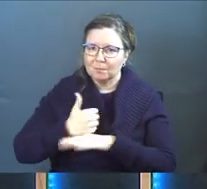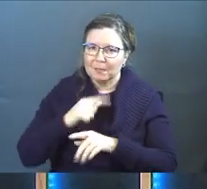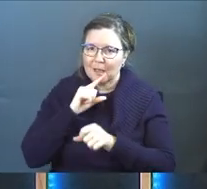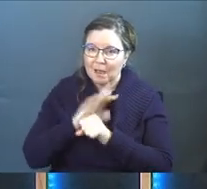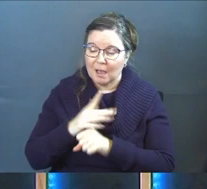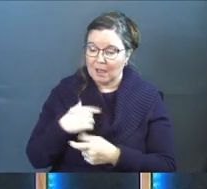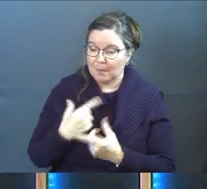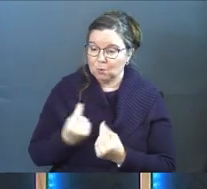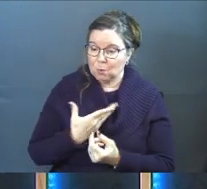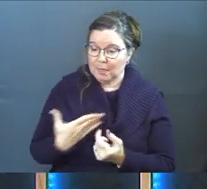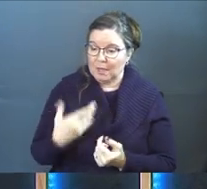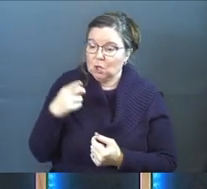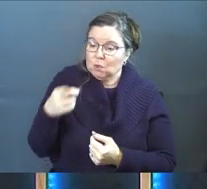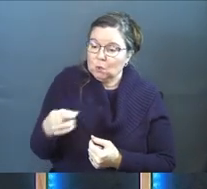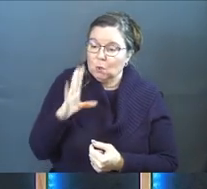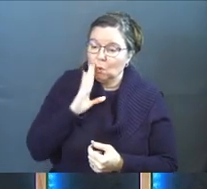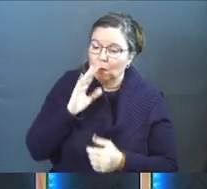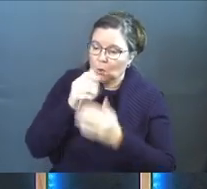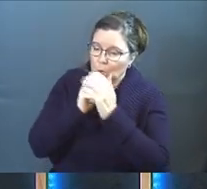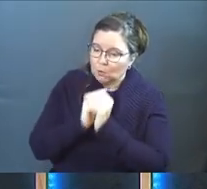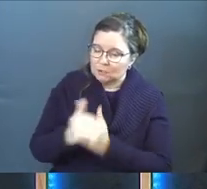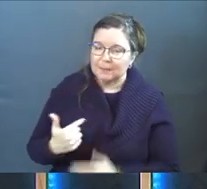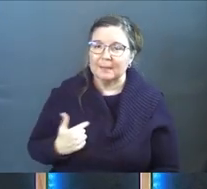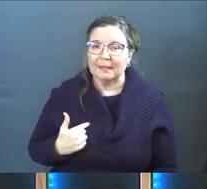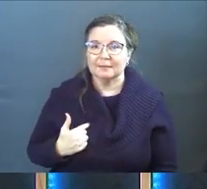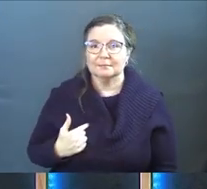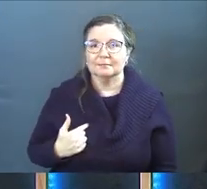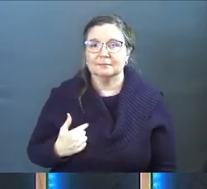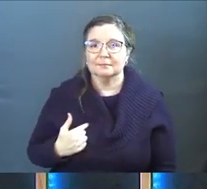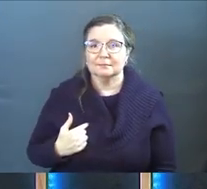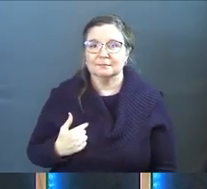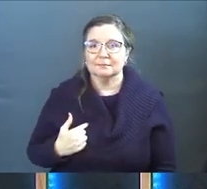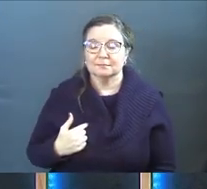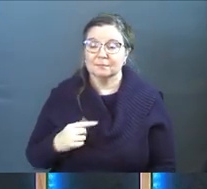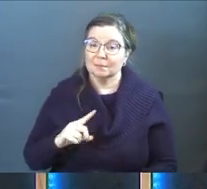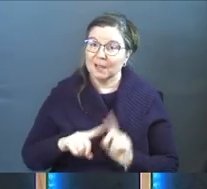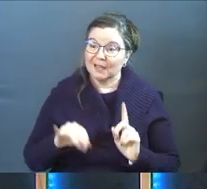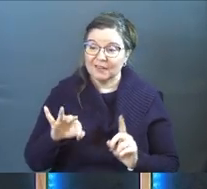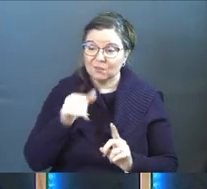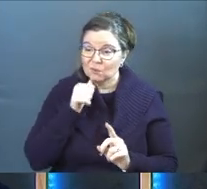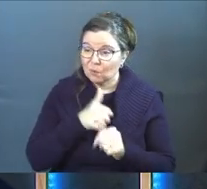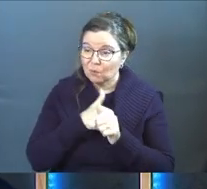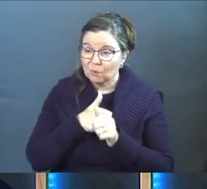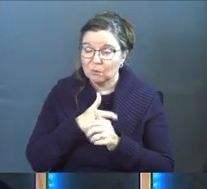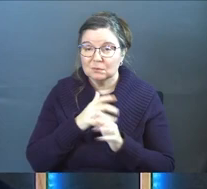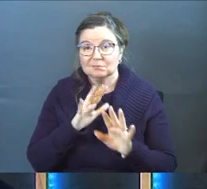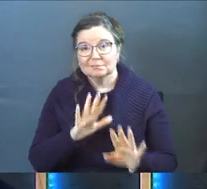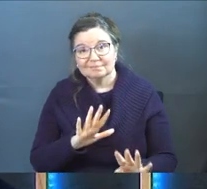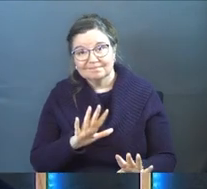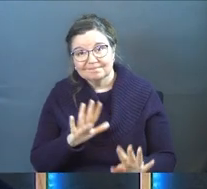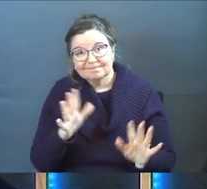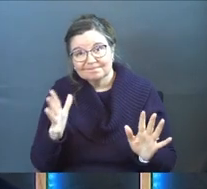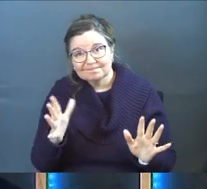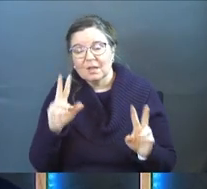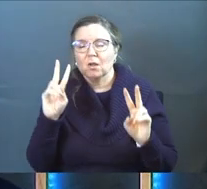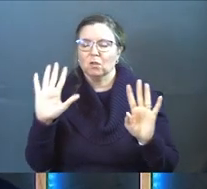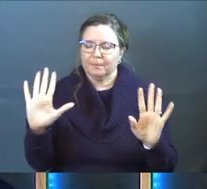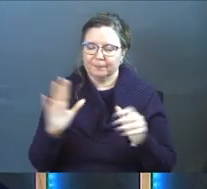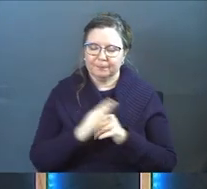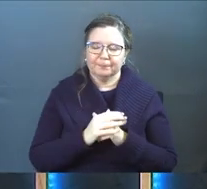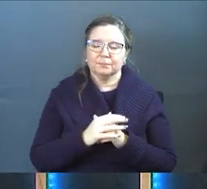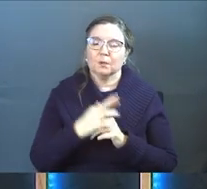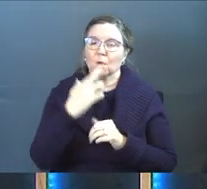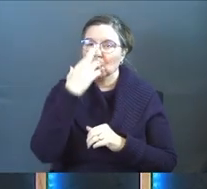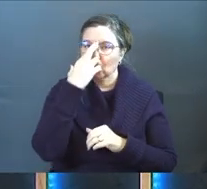I'm going to do the thing, and you're going to worship me. But if you don't, look at this. This